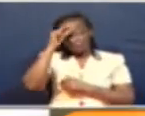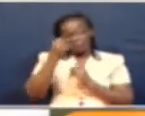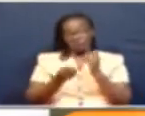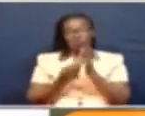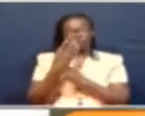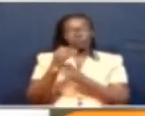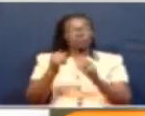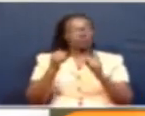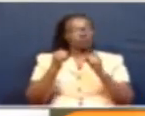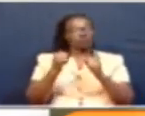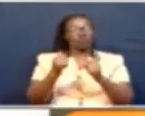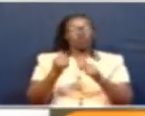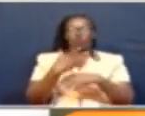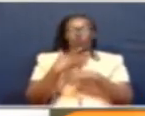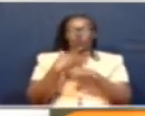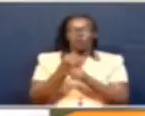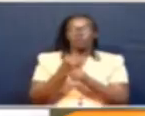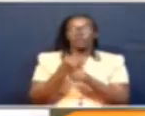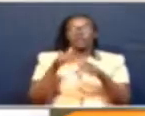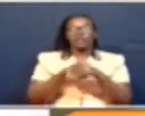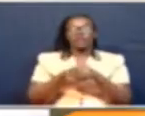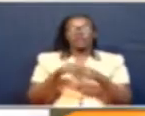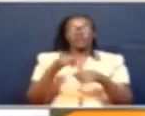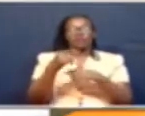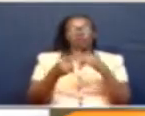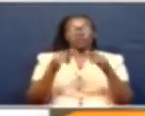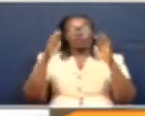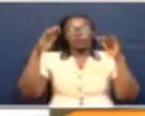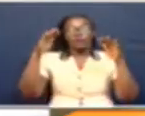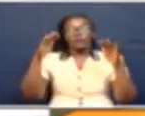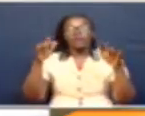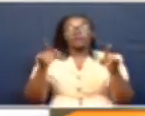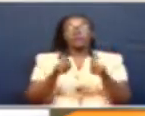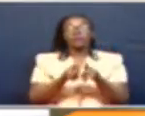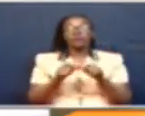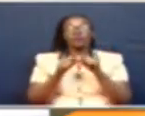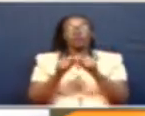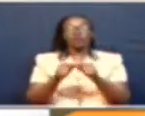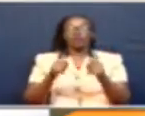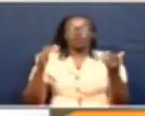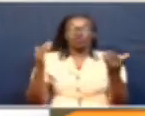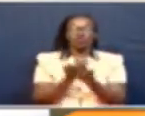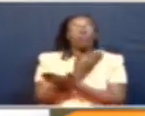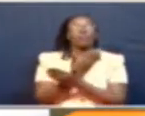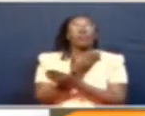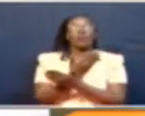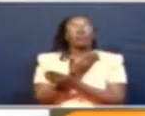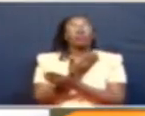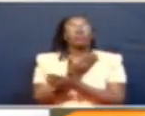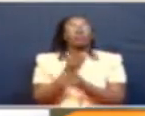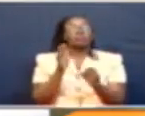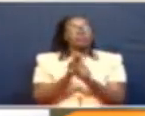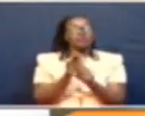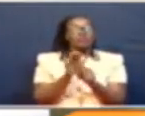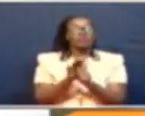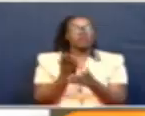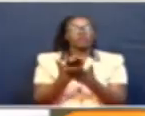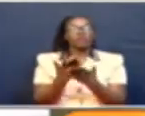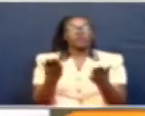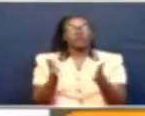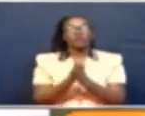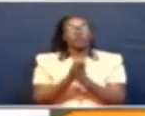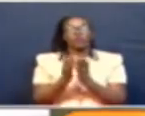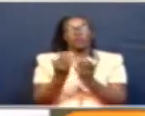face in its front, ongoing rains also continue to wash away thousands of acres of land under